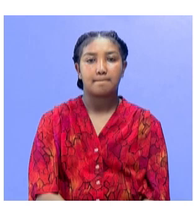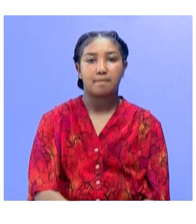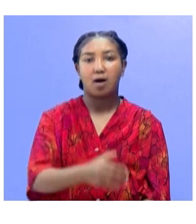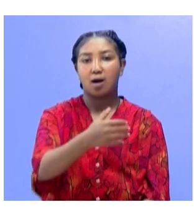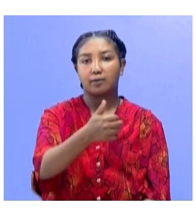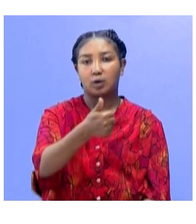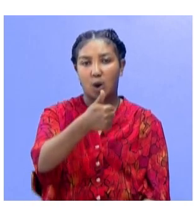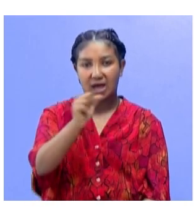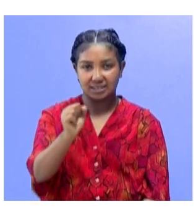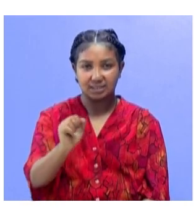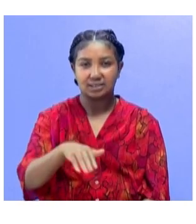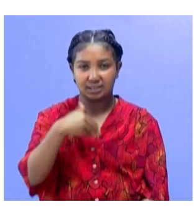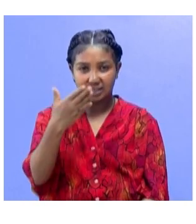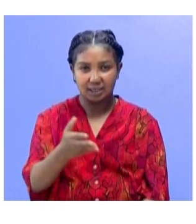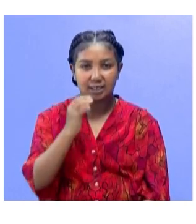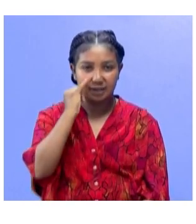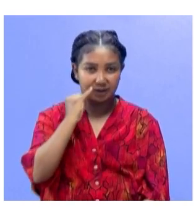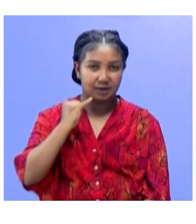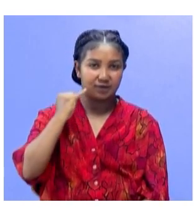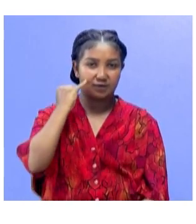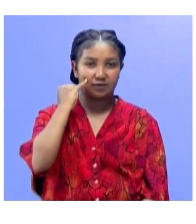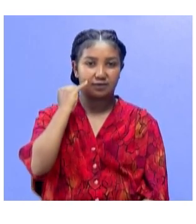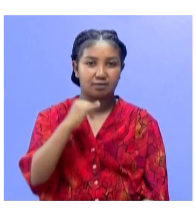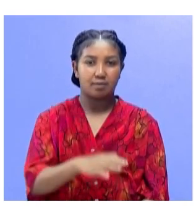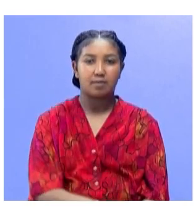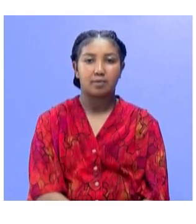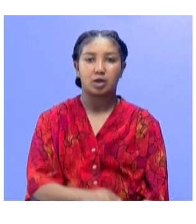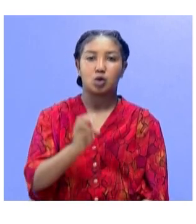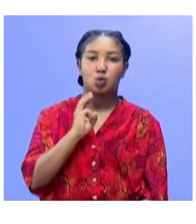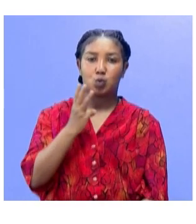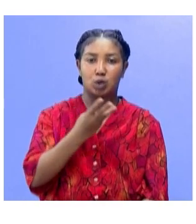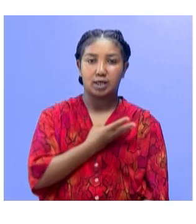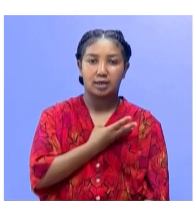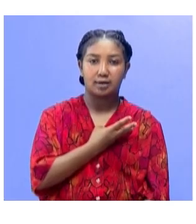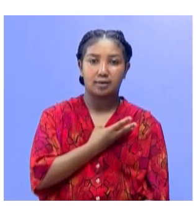us, then if we